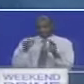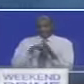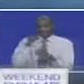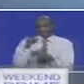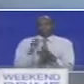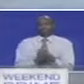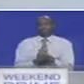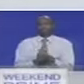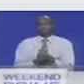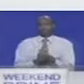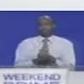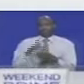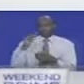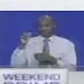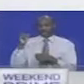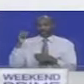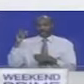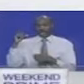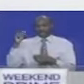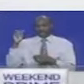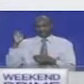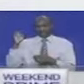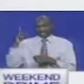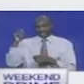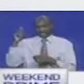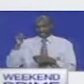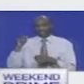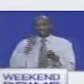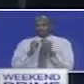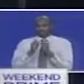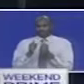tradition. Victor Ogale, KTN Sports.